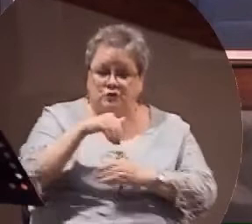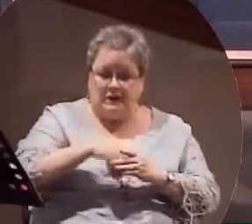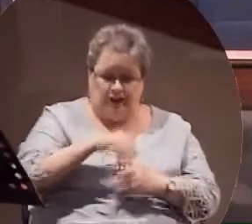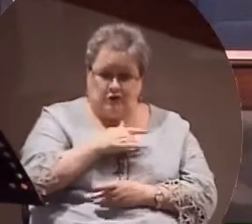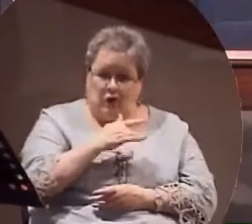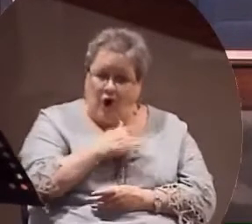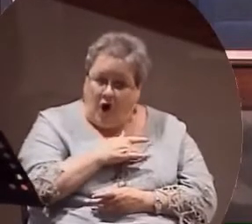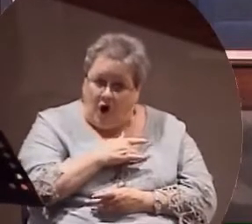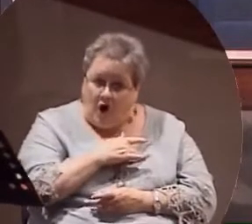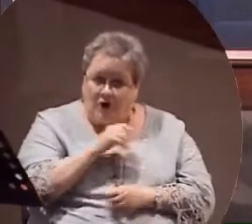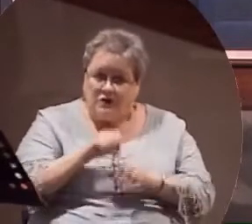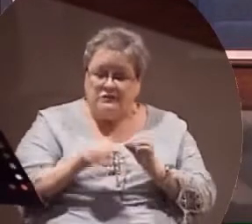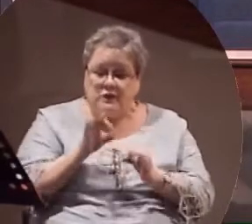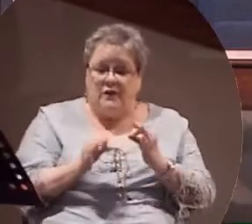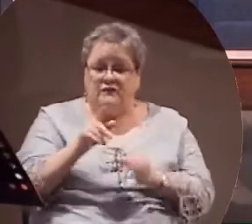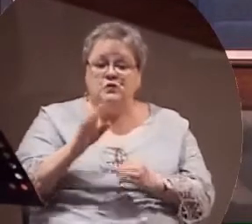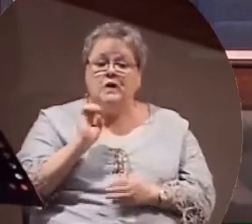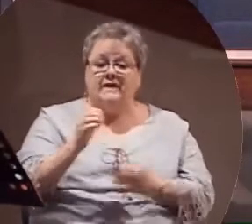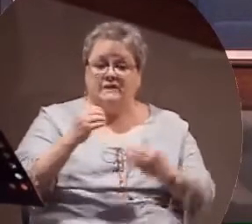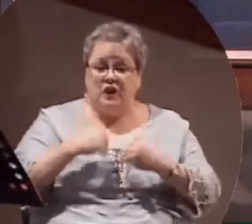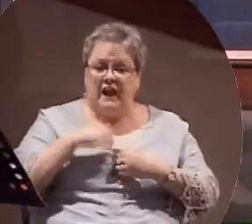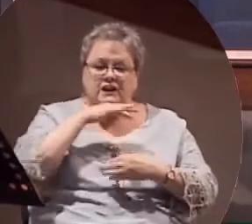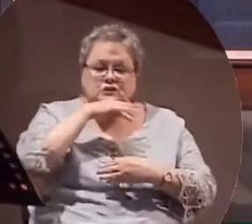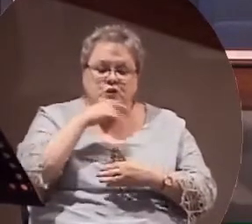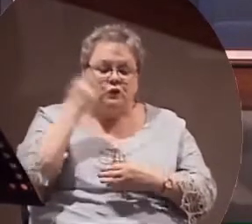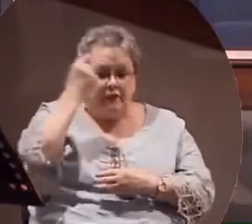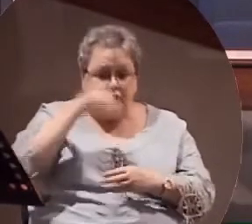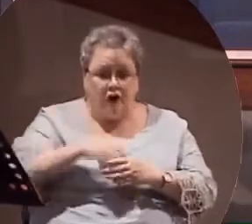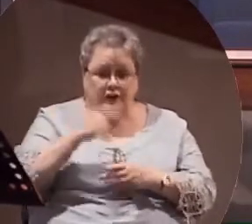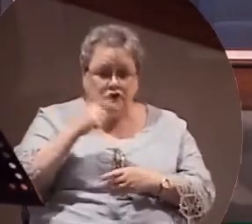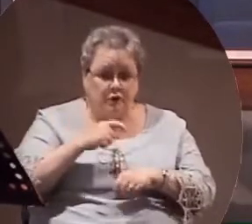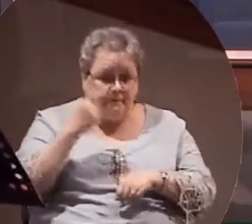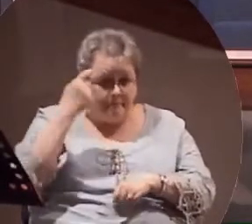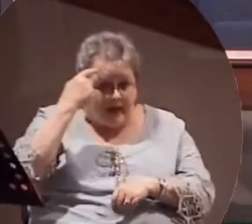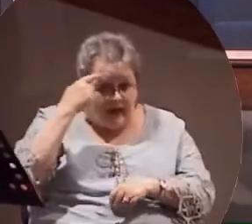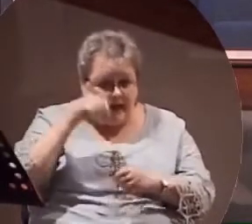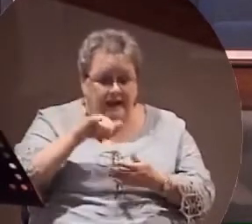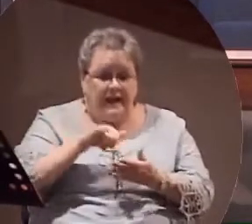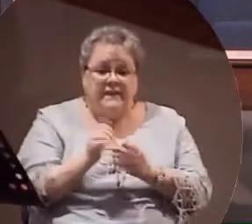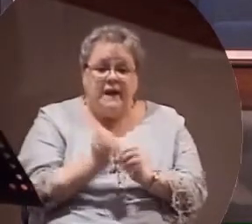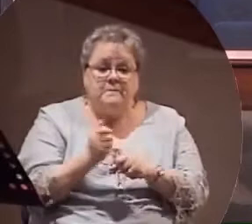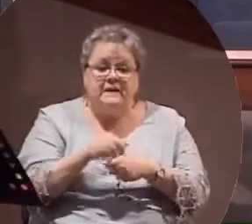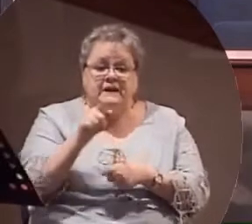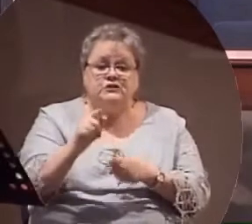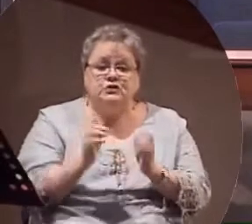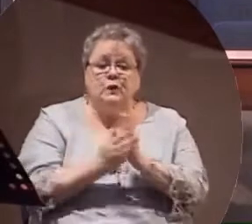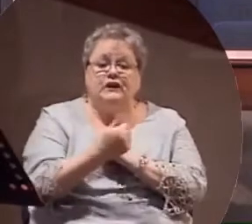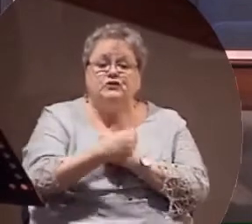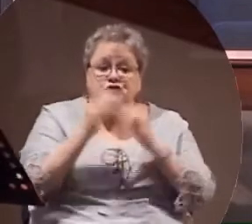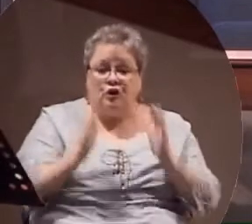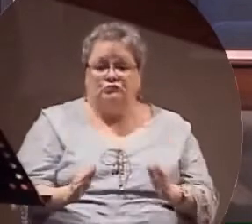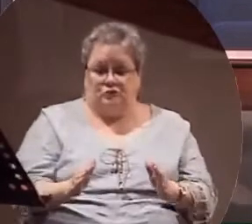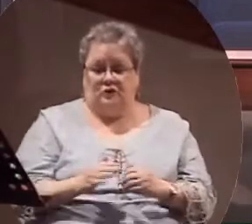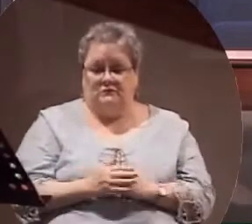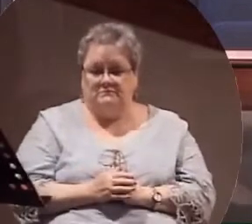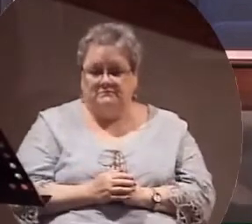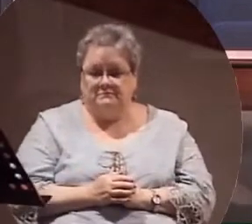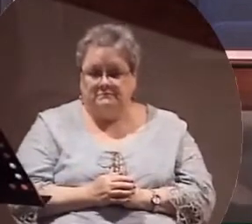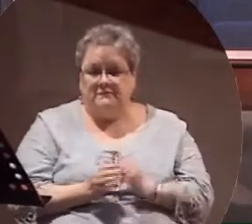mind, Jesus said that makes you what? A what? A